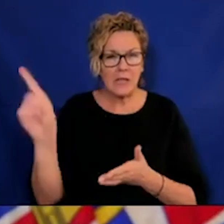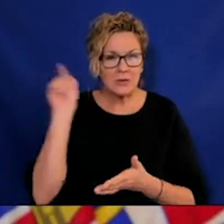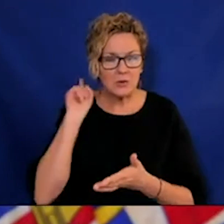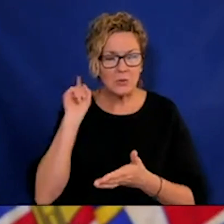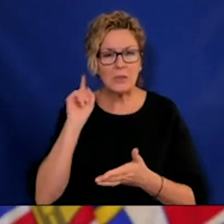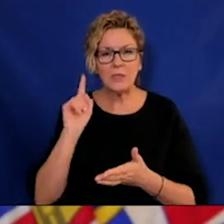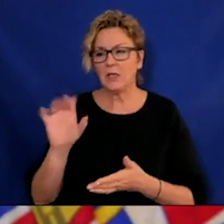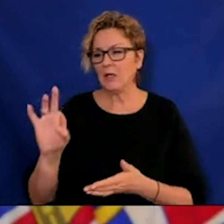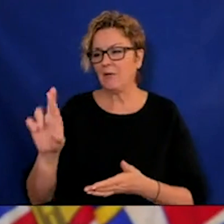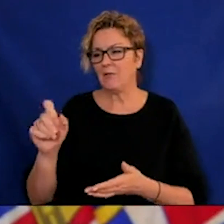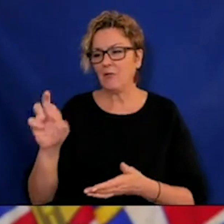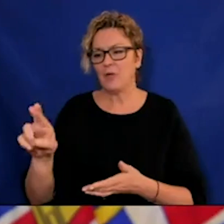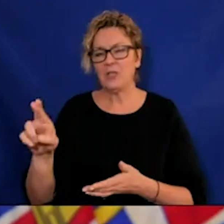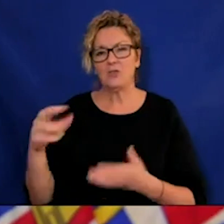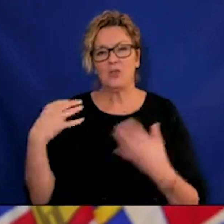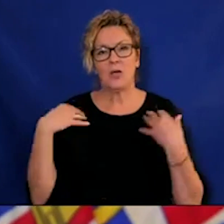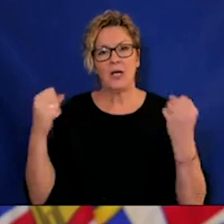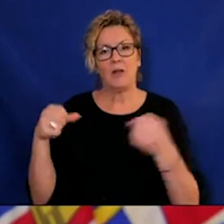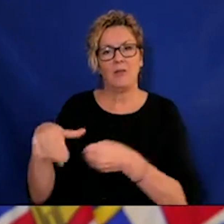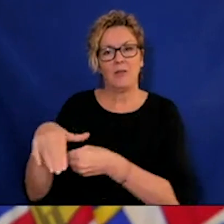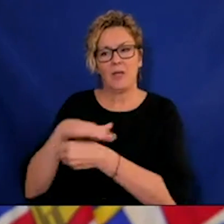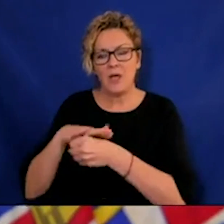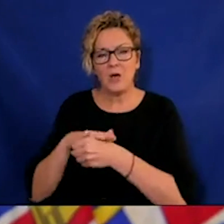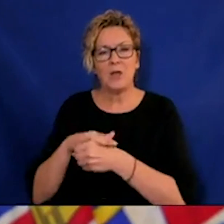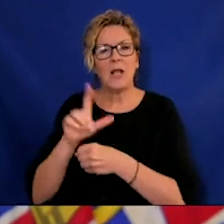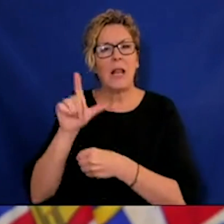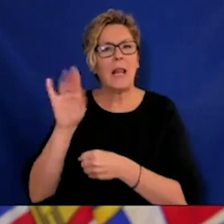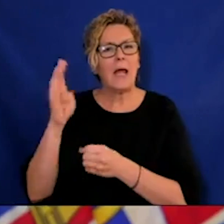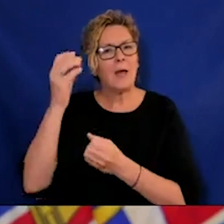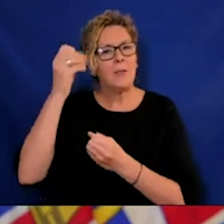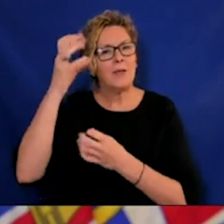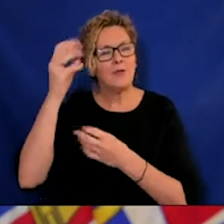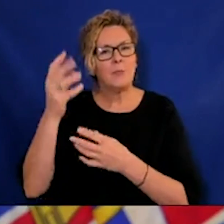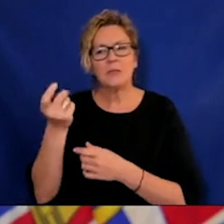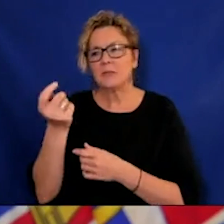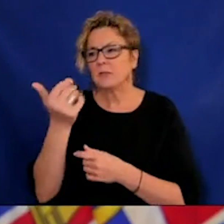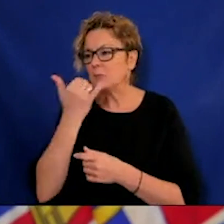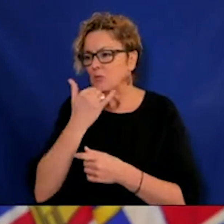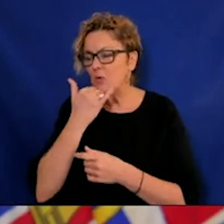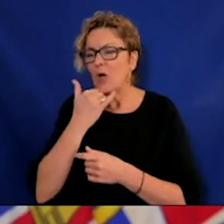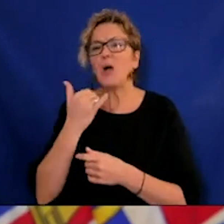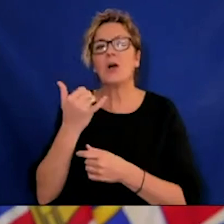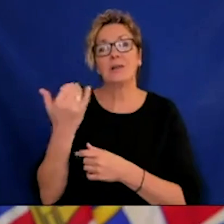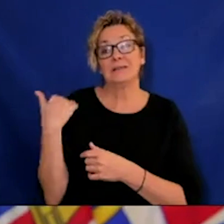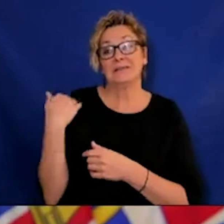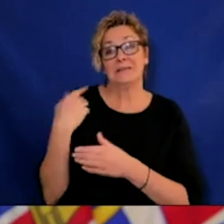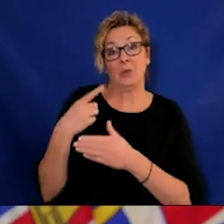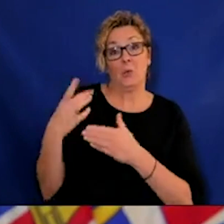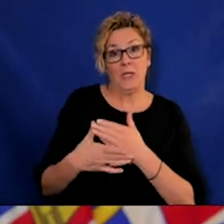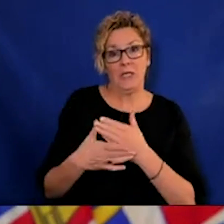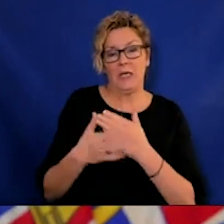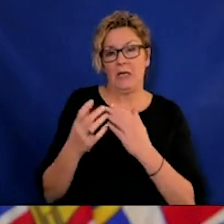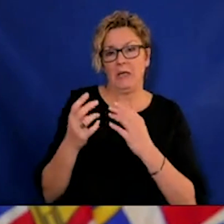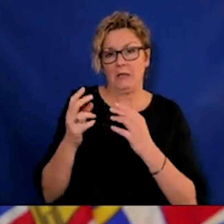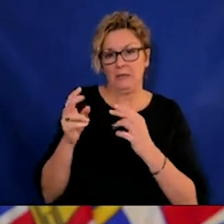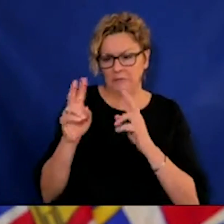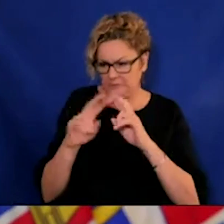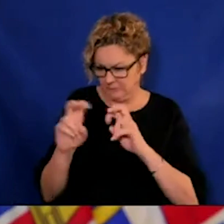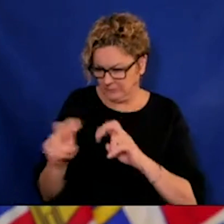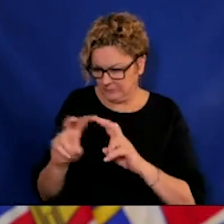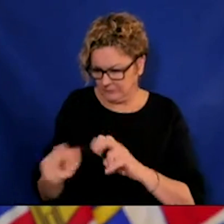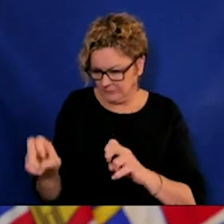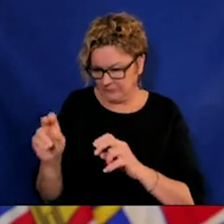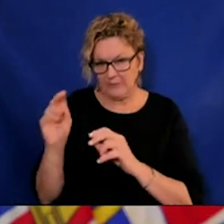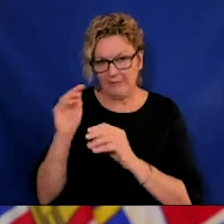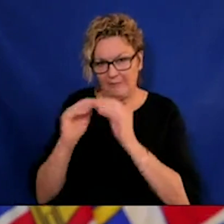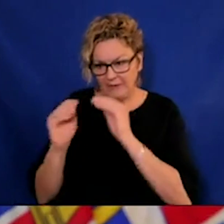last week in Fraser Health, and we have cleaned that up over the weekend thanks to the hard work of the epidemiologists.